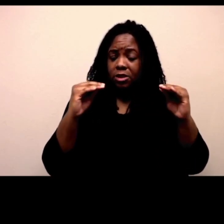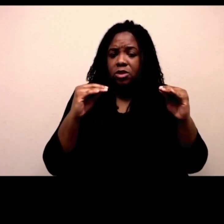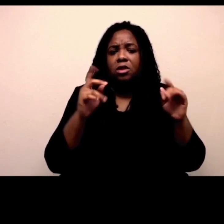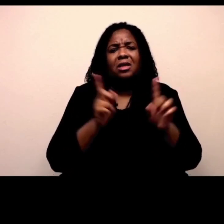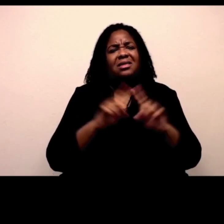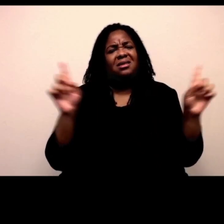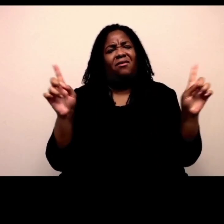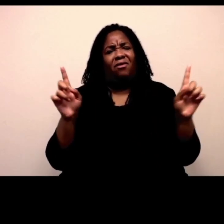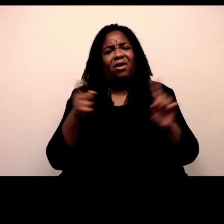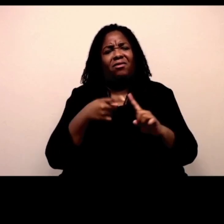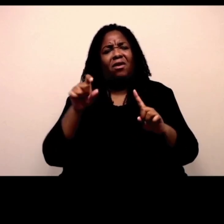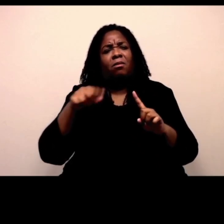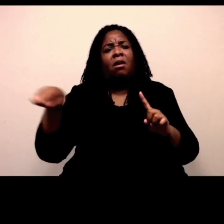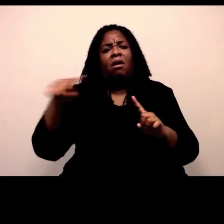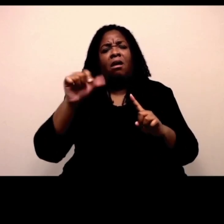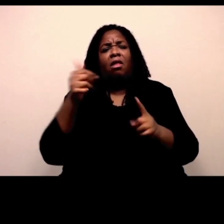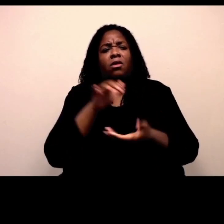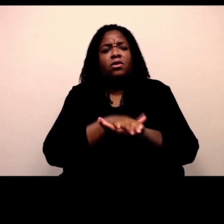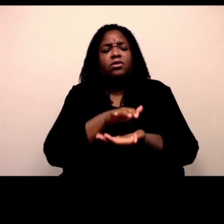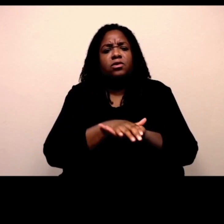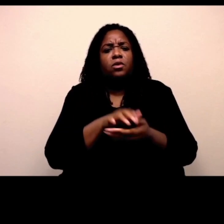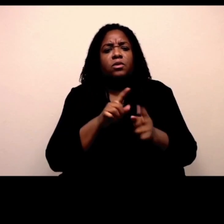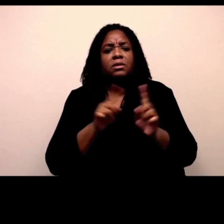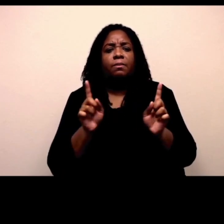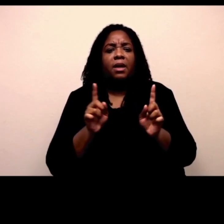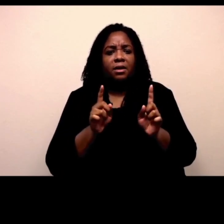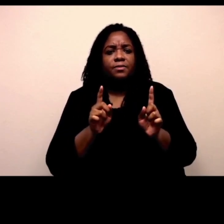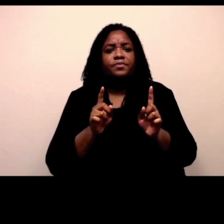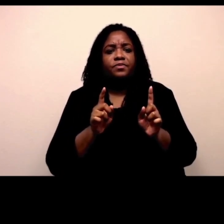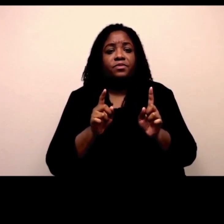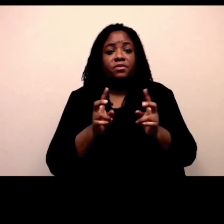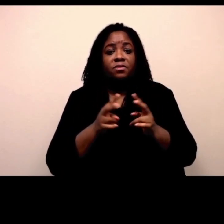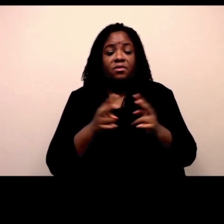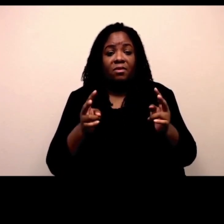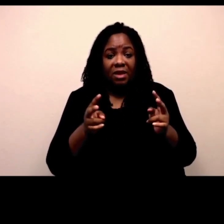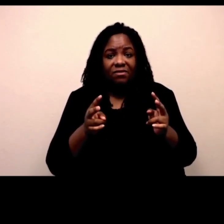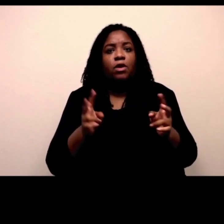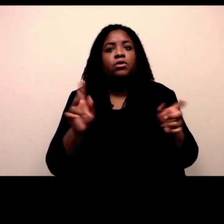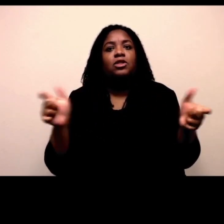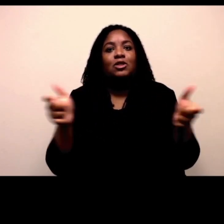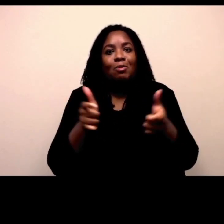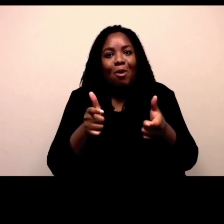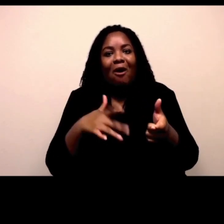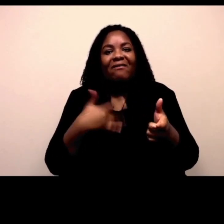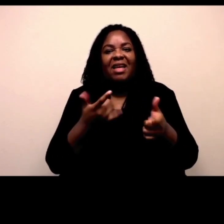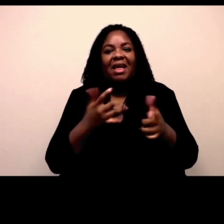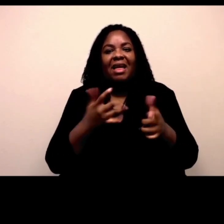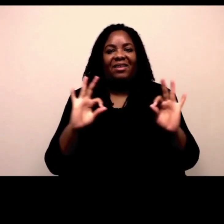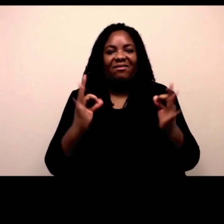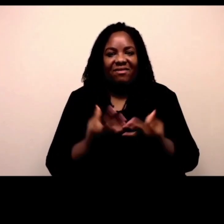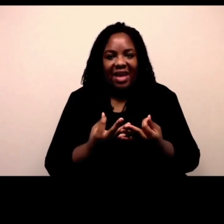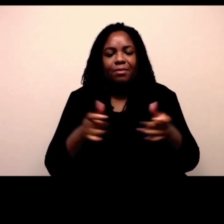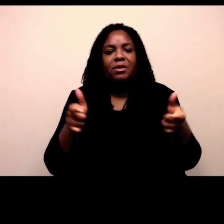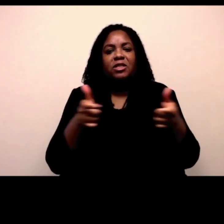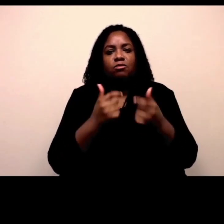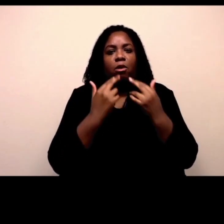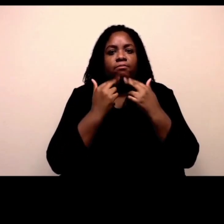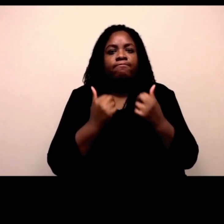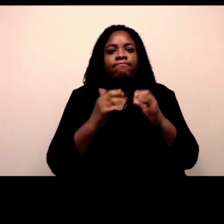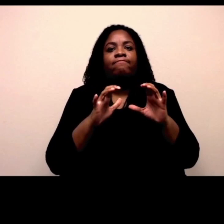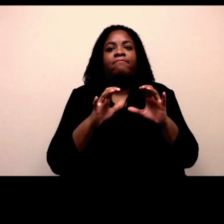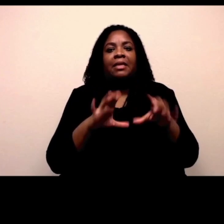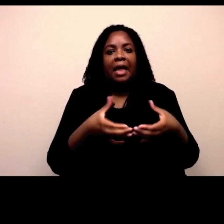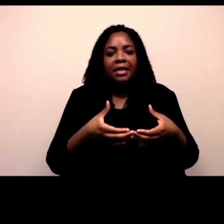some surrounding schools, but it was very small, kind of family-like. We had very small classes. That's where I kind of started with